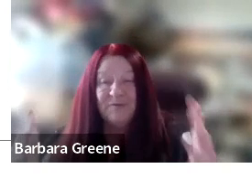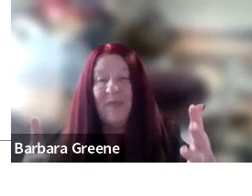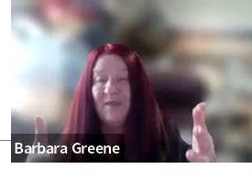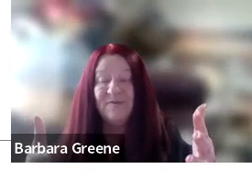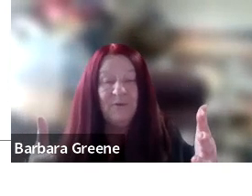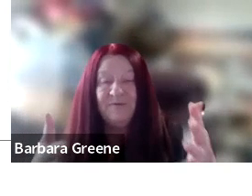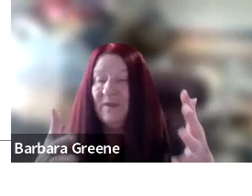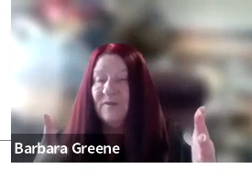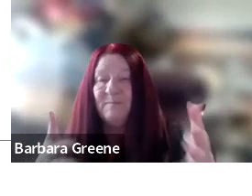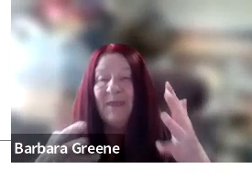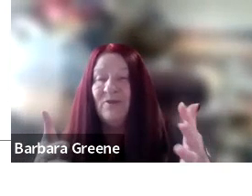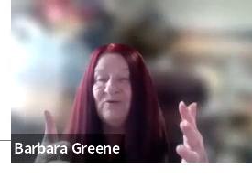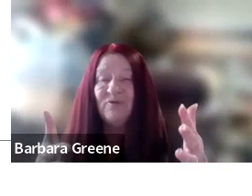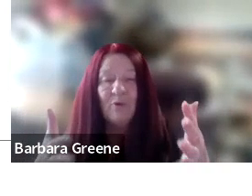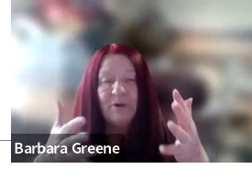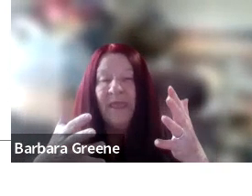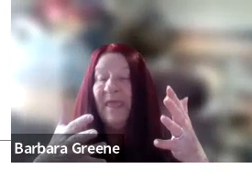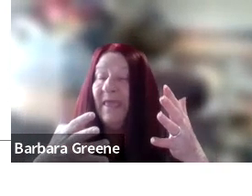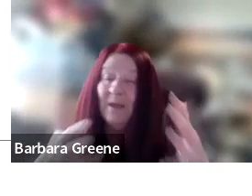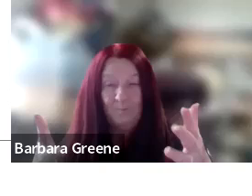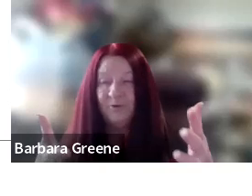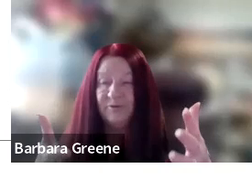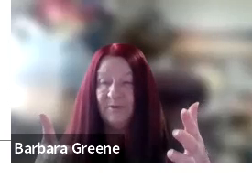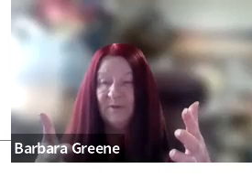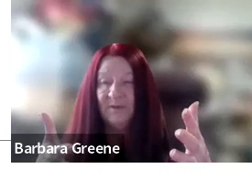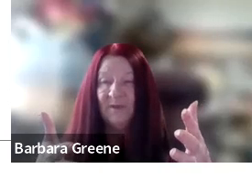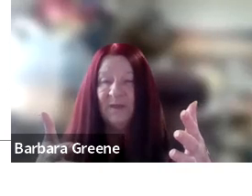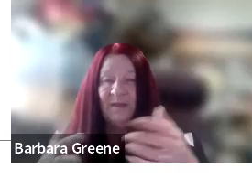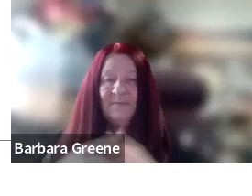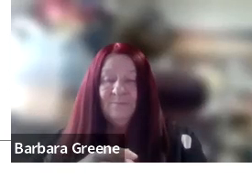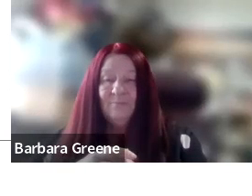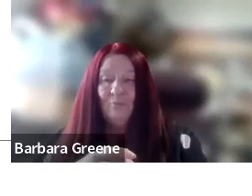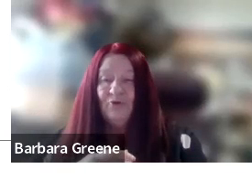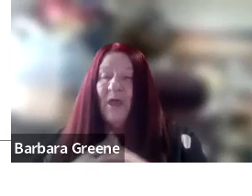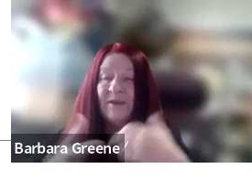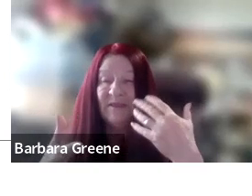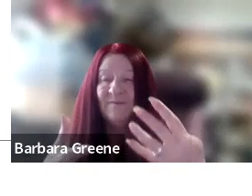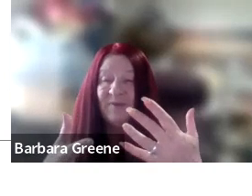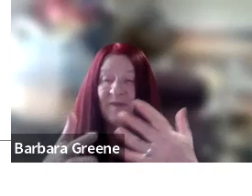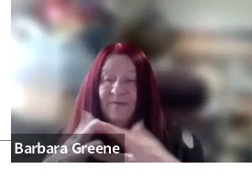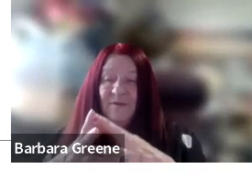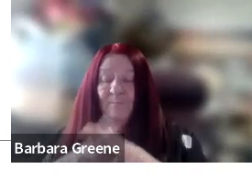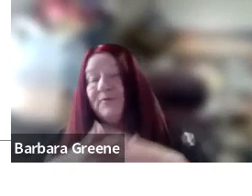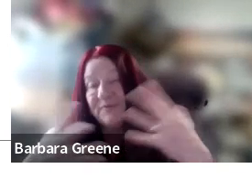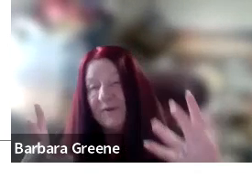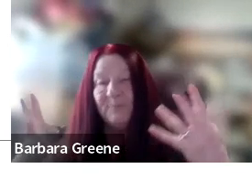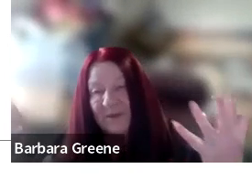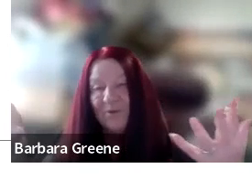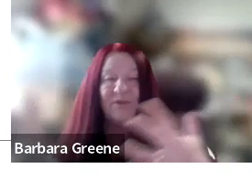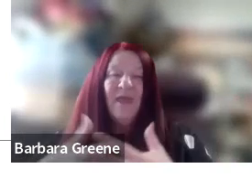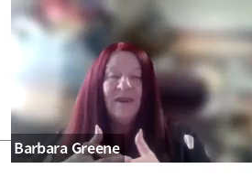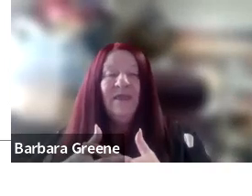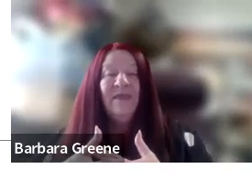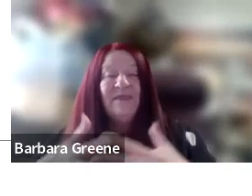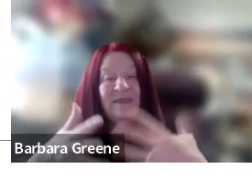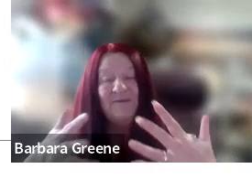of the biggest things that we see on this page is the word helped, which kind of gives us, puts us in our